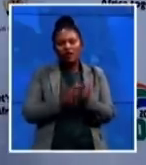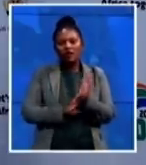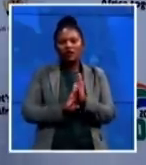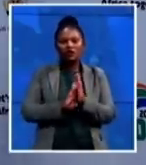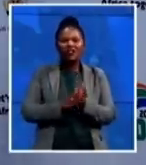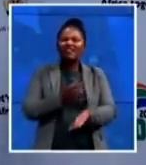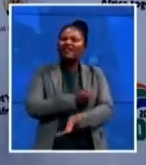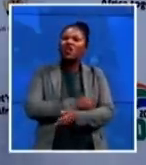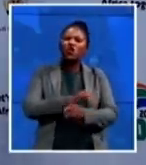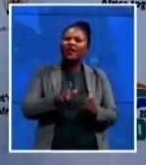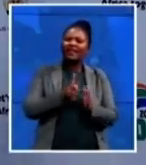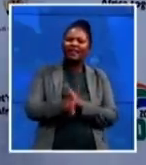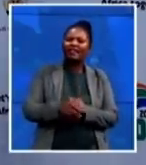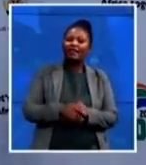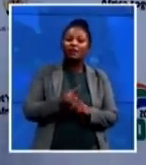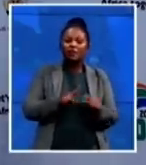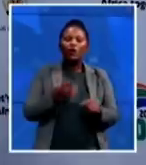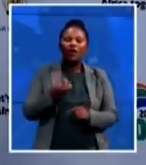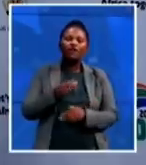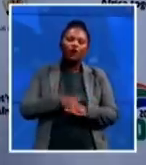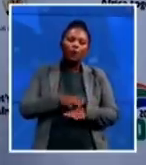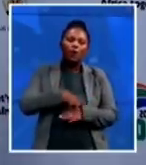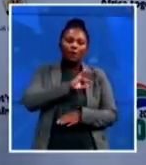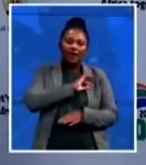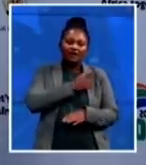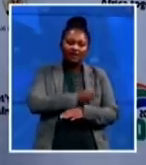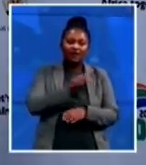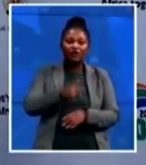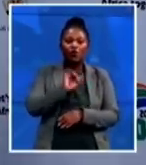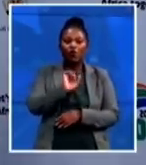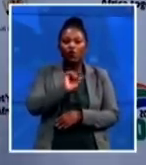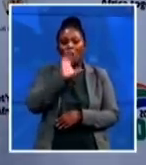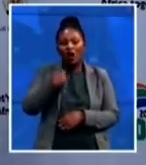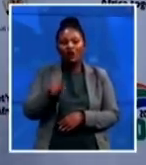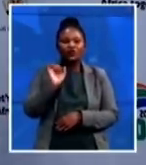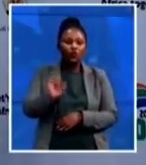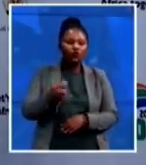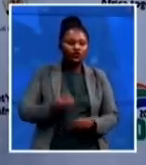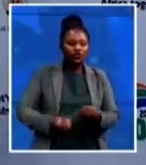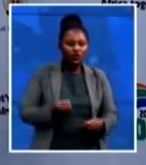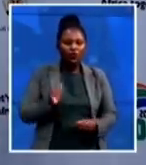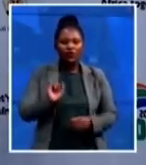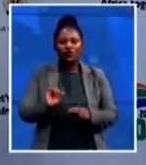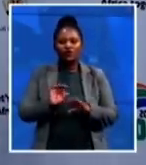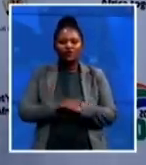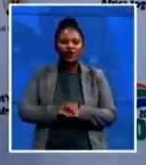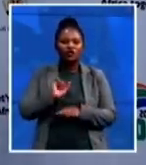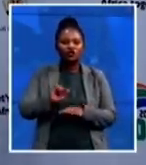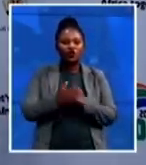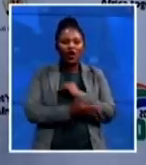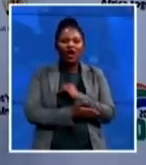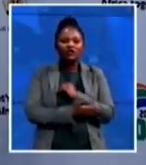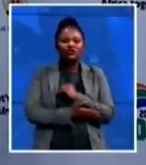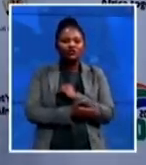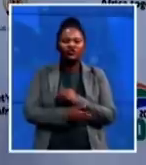benefits when you take it for your country, for your children and friends and your country, why must it be difficult? We're making this